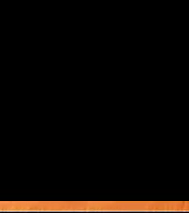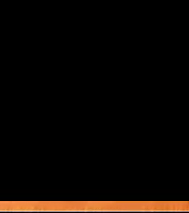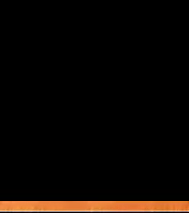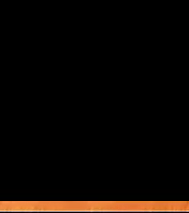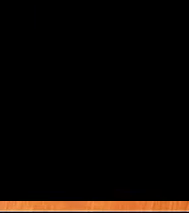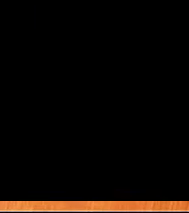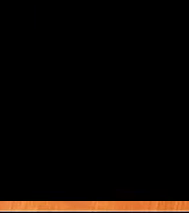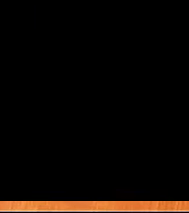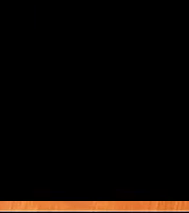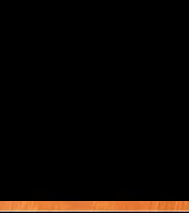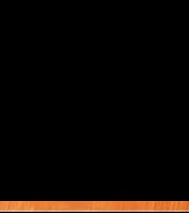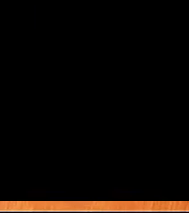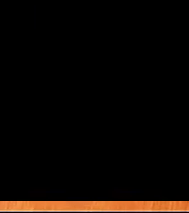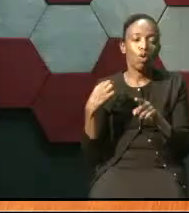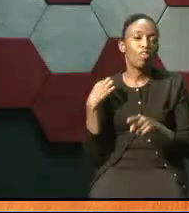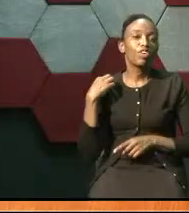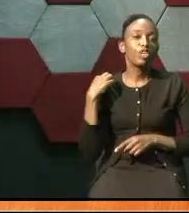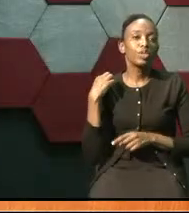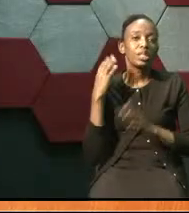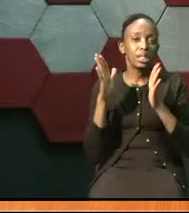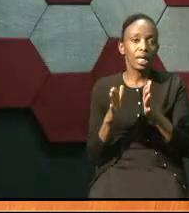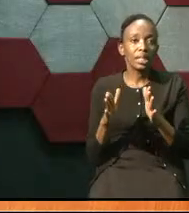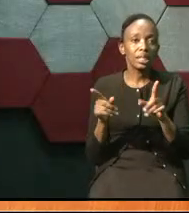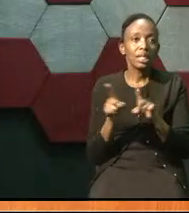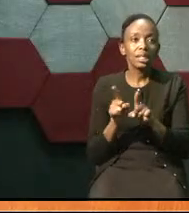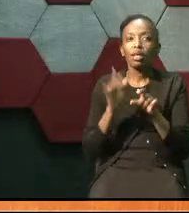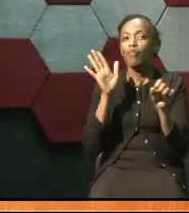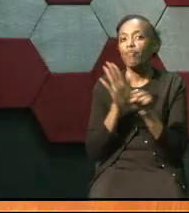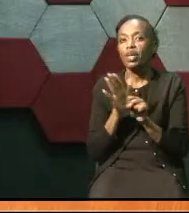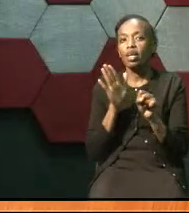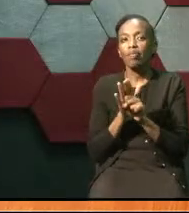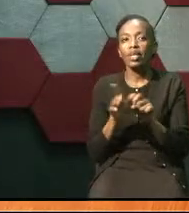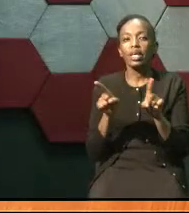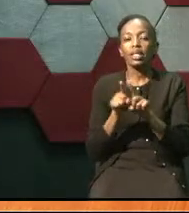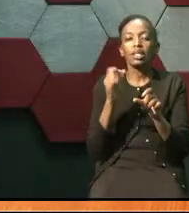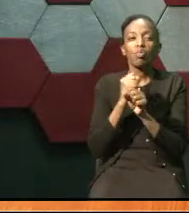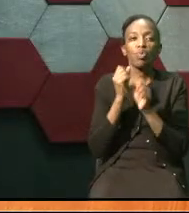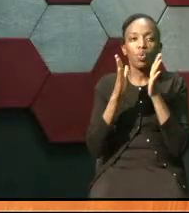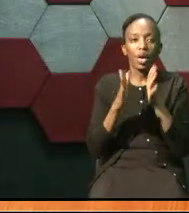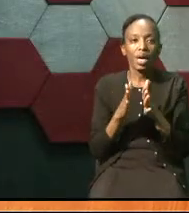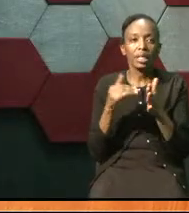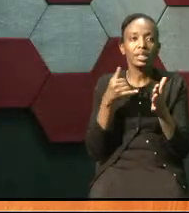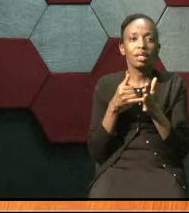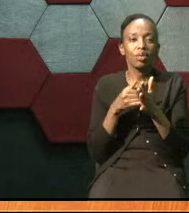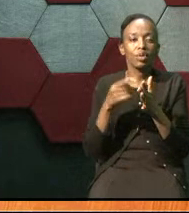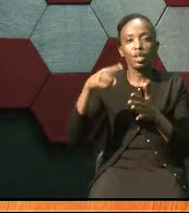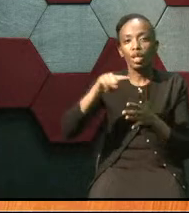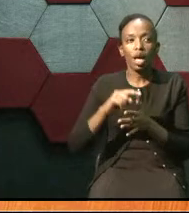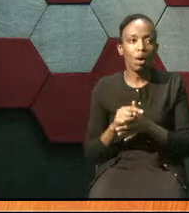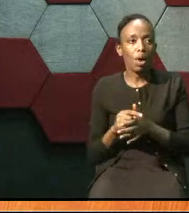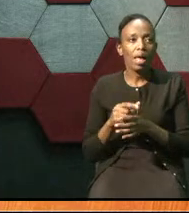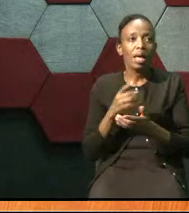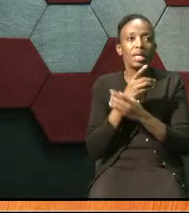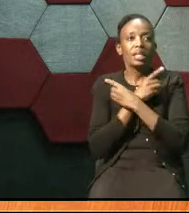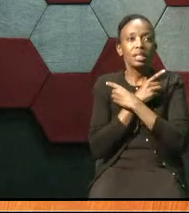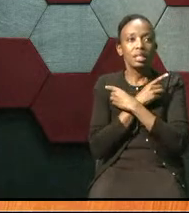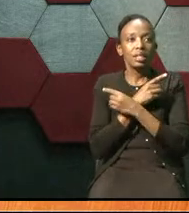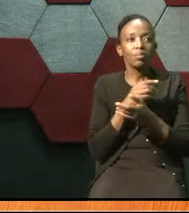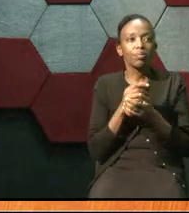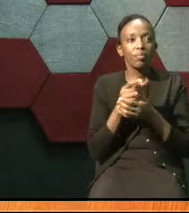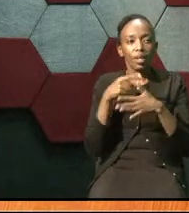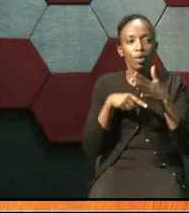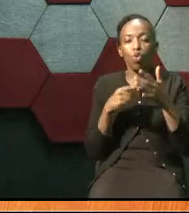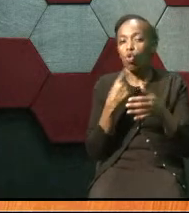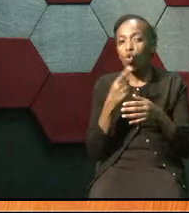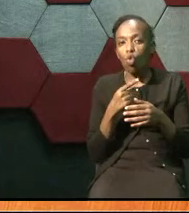all. To our volunteers, and there are many, and to our staff, including our beloved interns, who